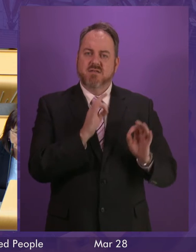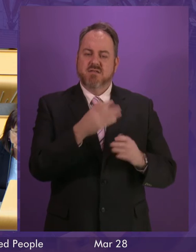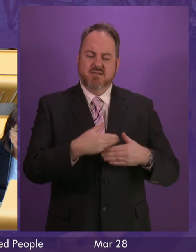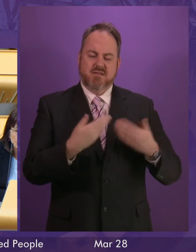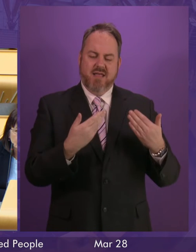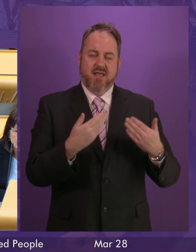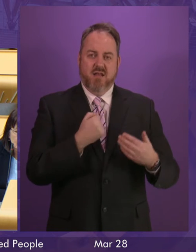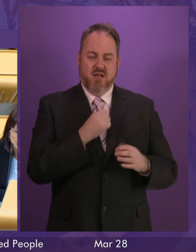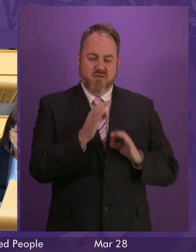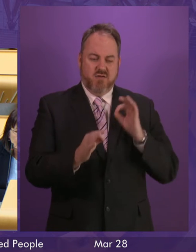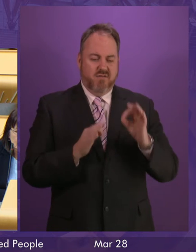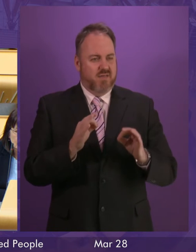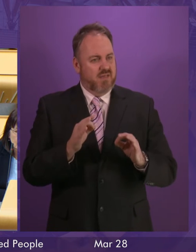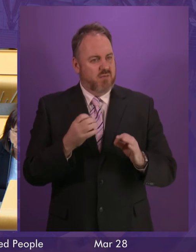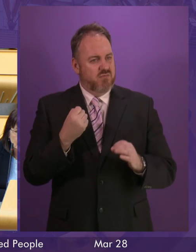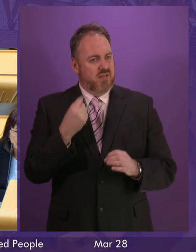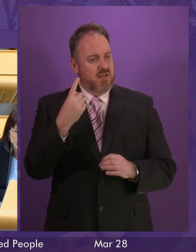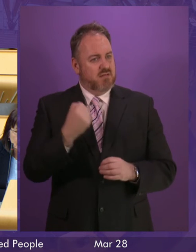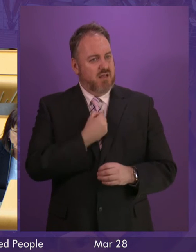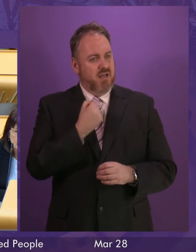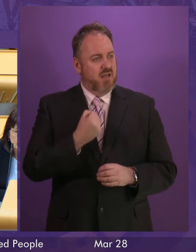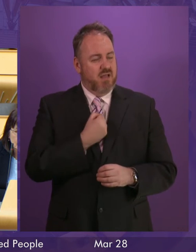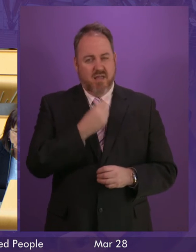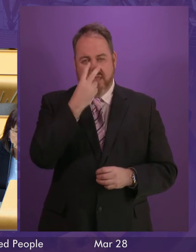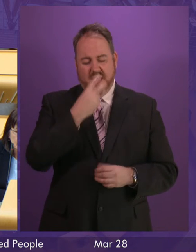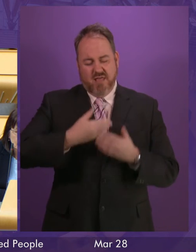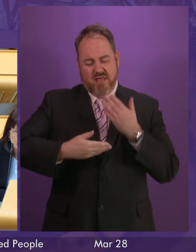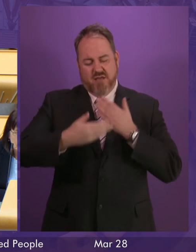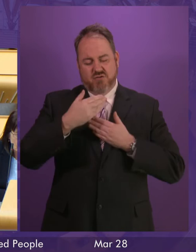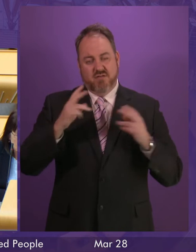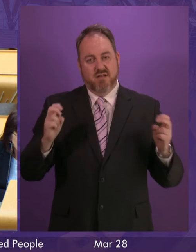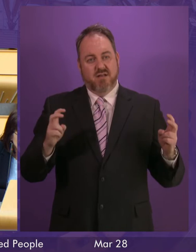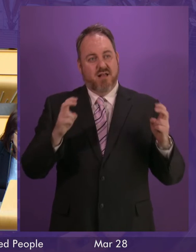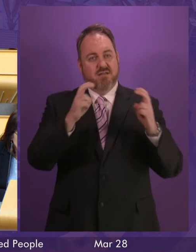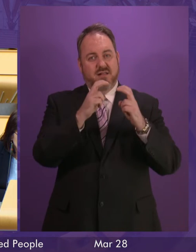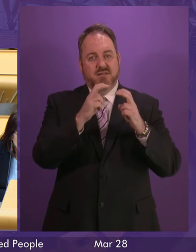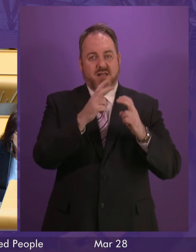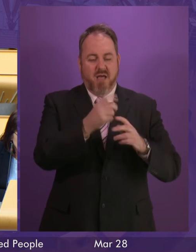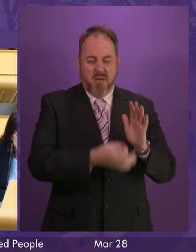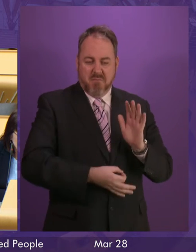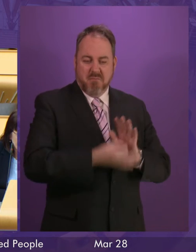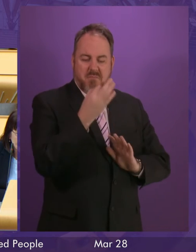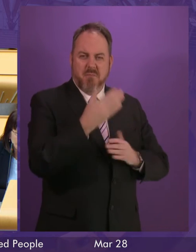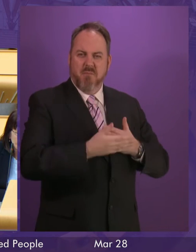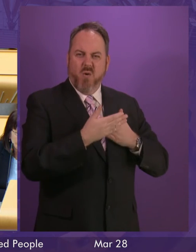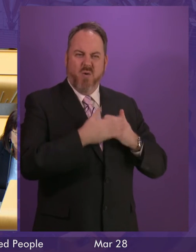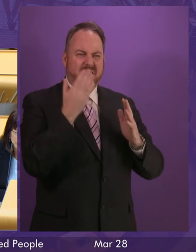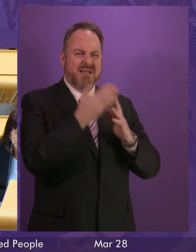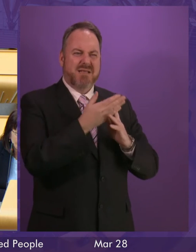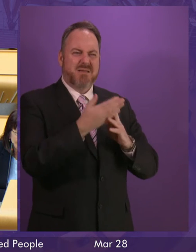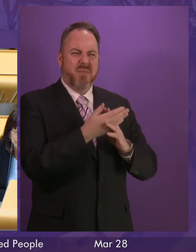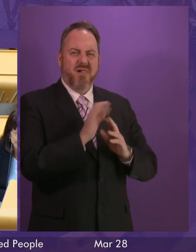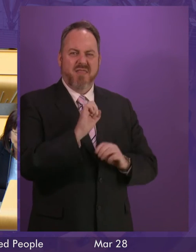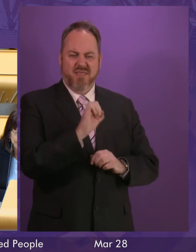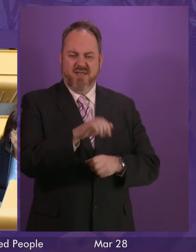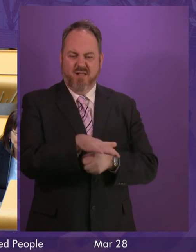of our ancient castles can, in fact, be more accessible than the local pub. And as our amendment points